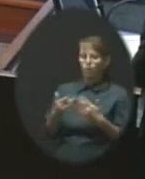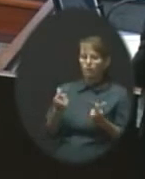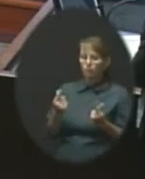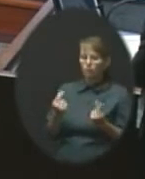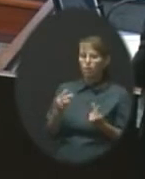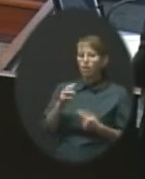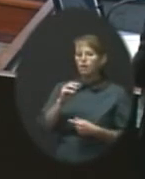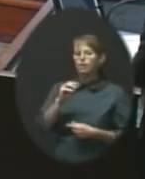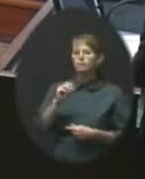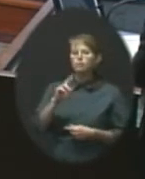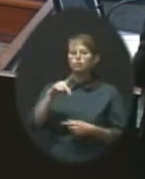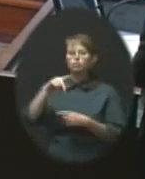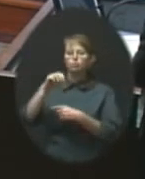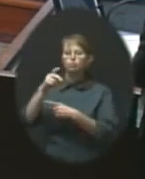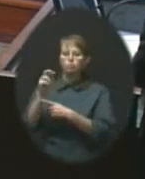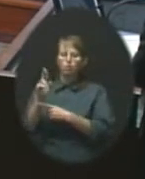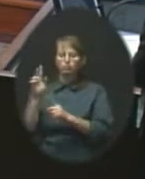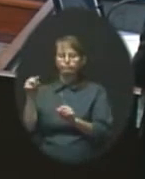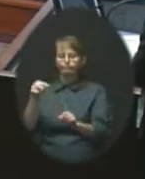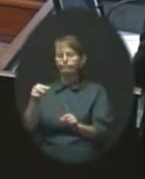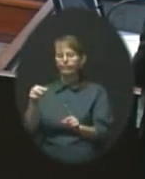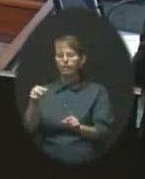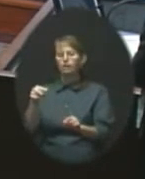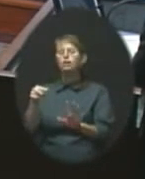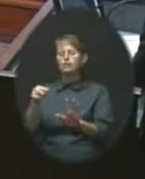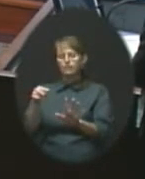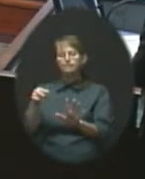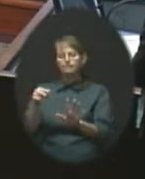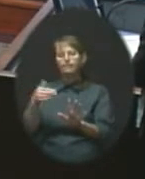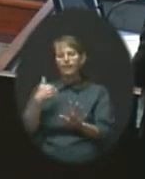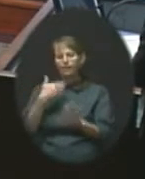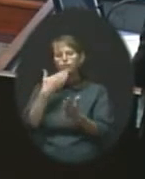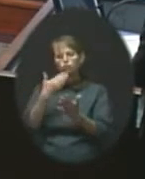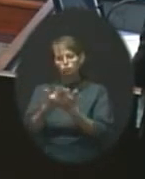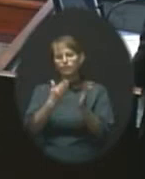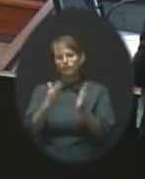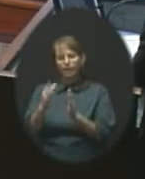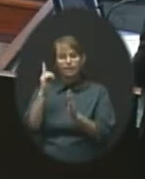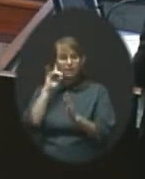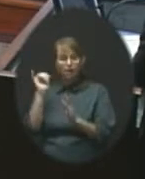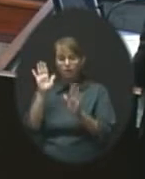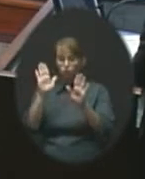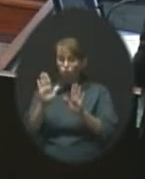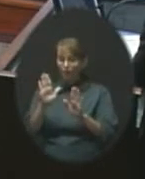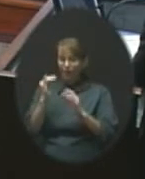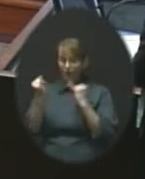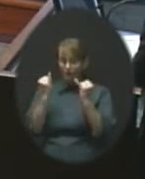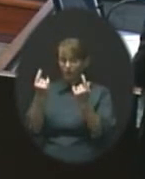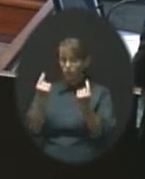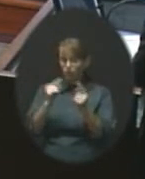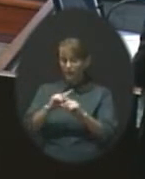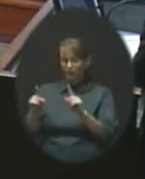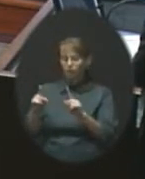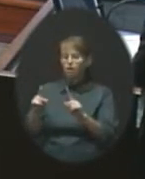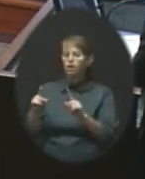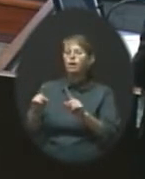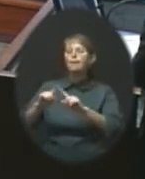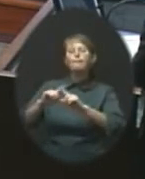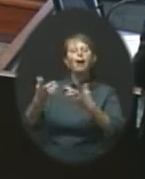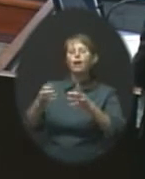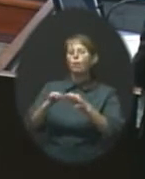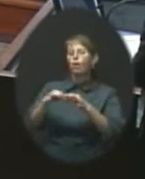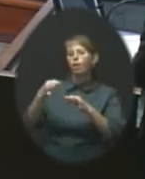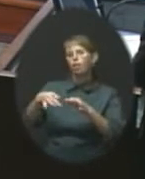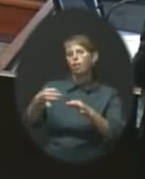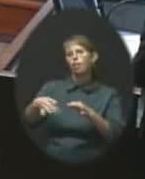To Mr. Parker's point of this, you know, you're given a good plan. It sounds like a great idea to do something different, but what I don't want to do is continue to prolong this and saying,